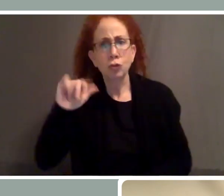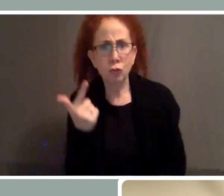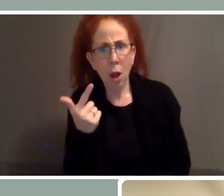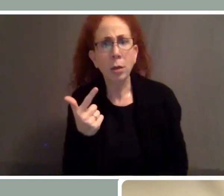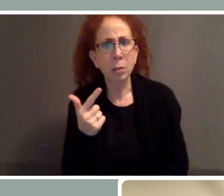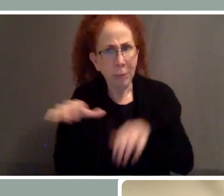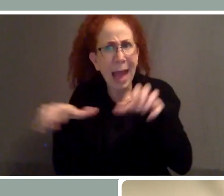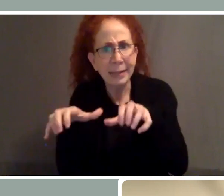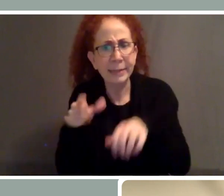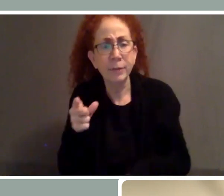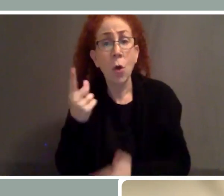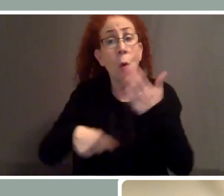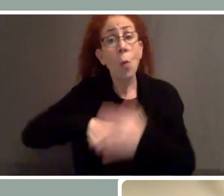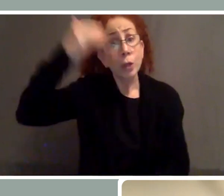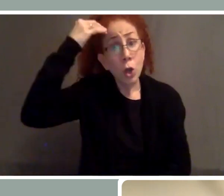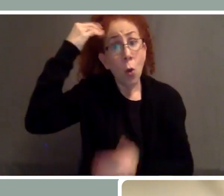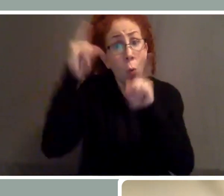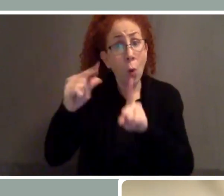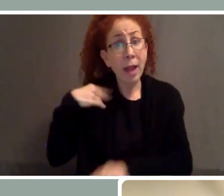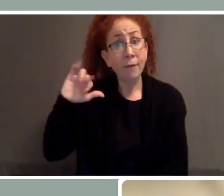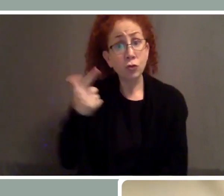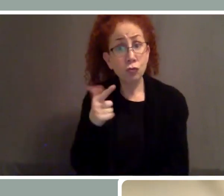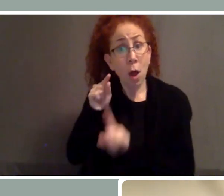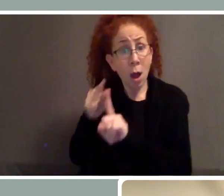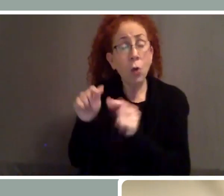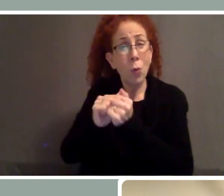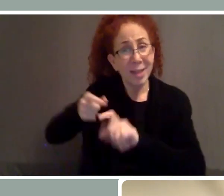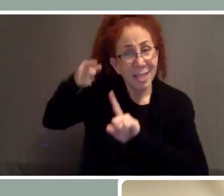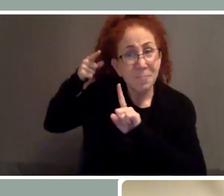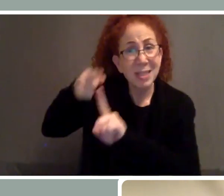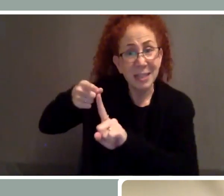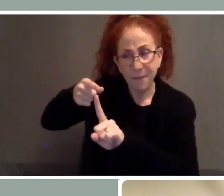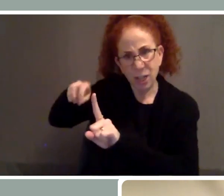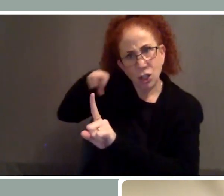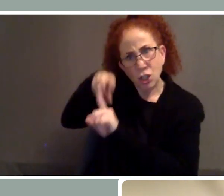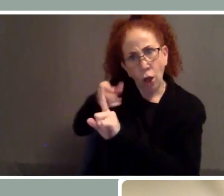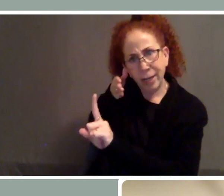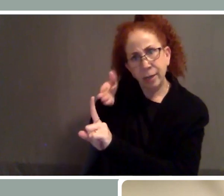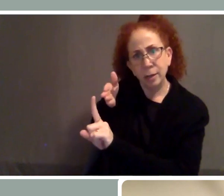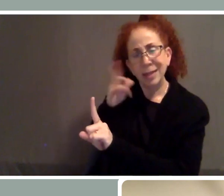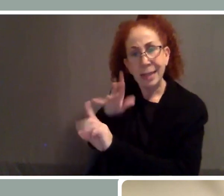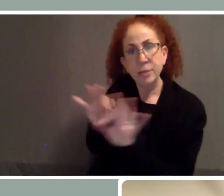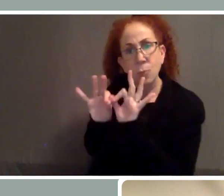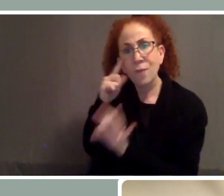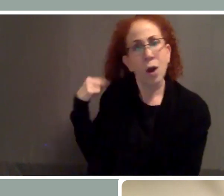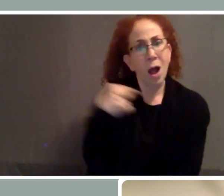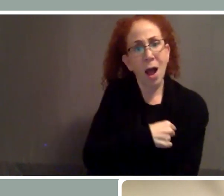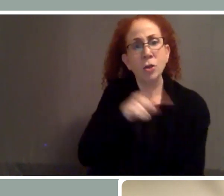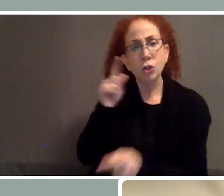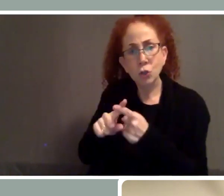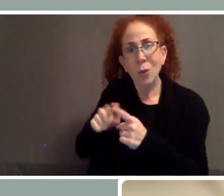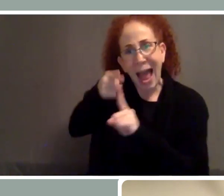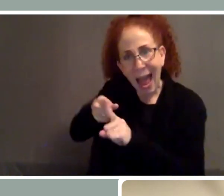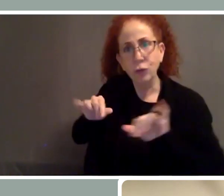it's what we know when we have a drug that has a specific target, it's really important for us to be able to